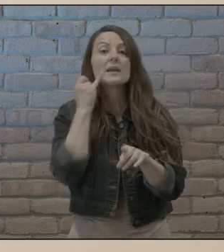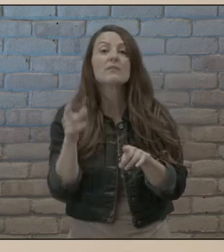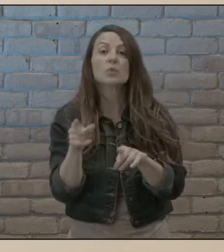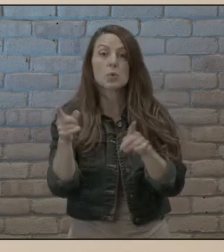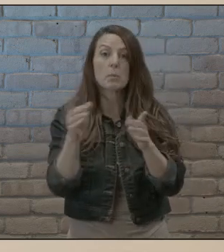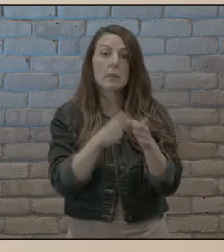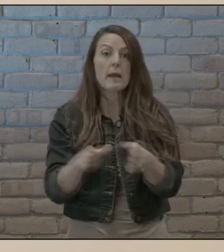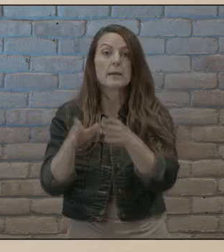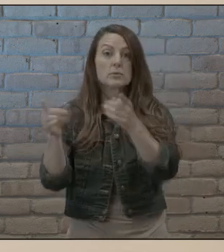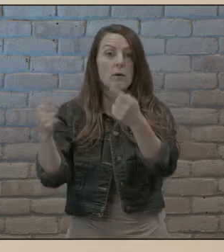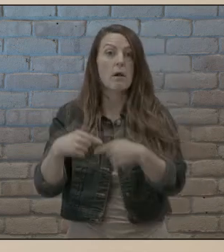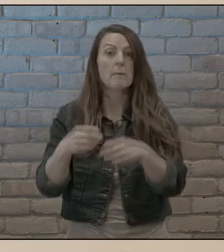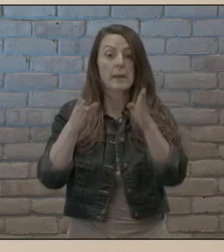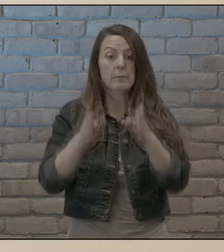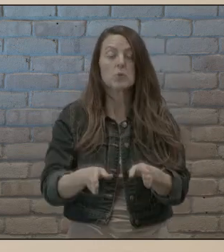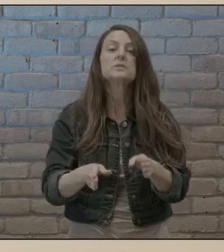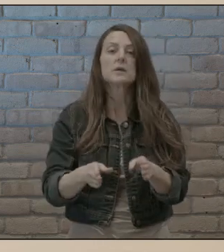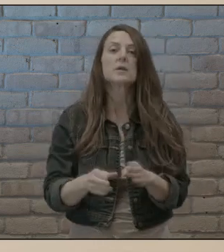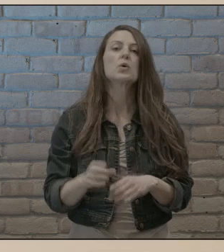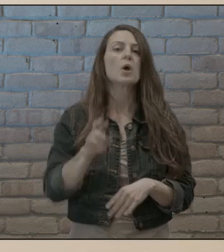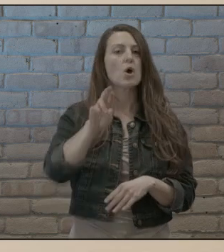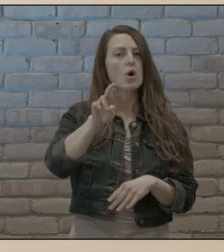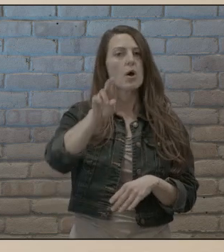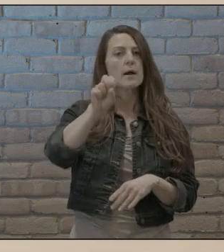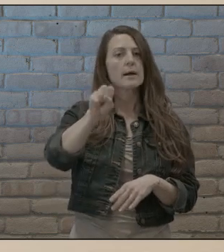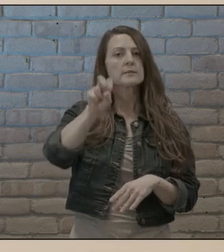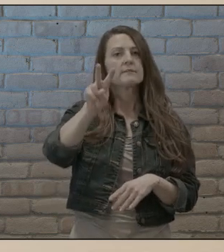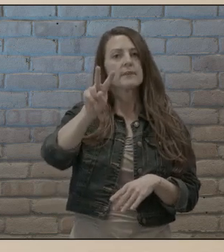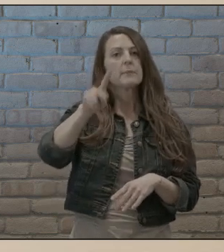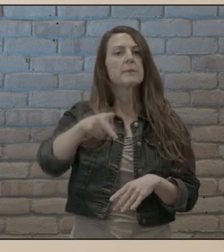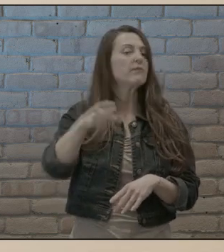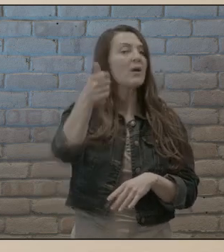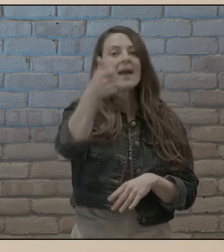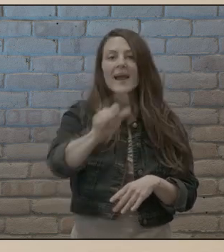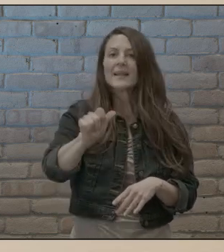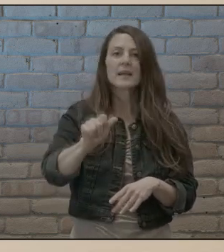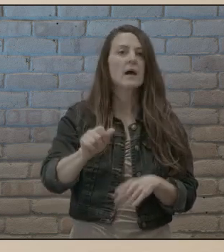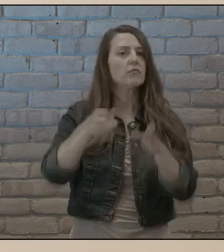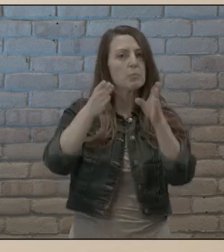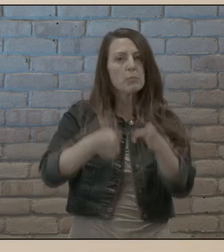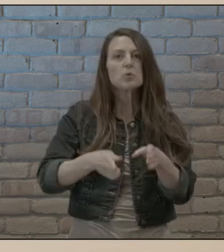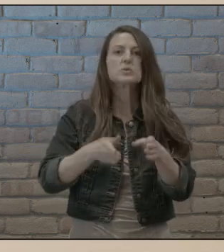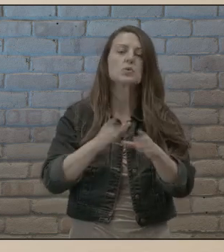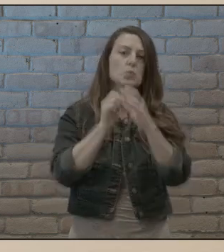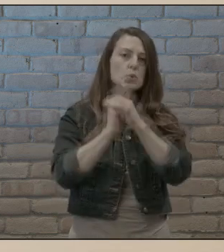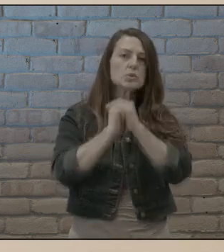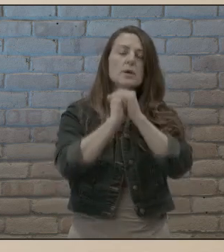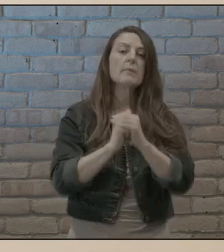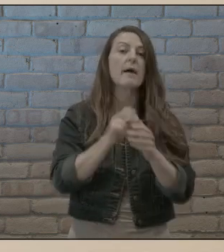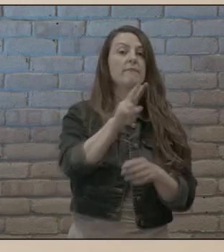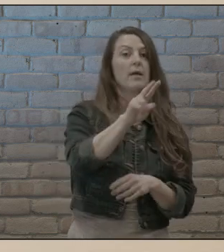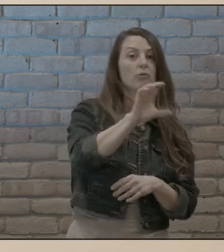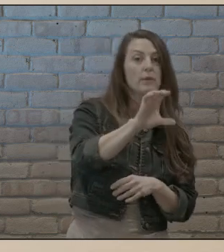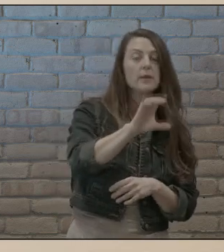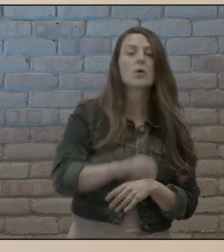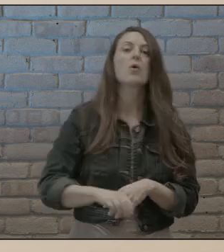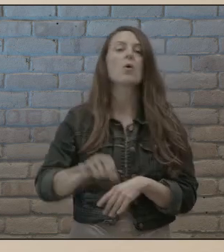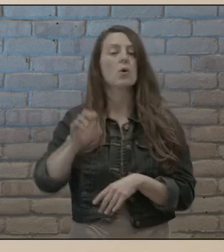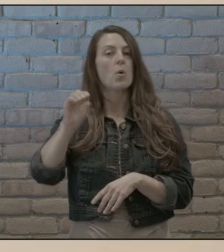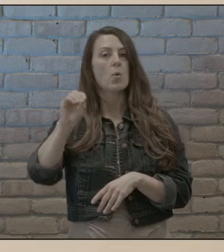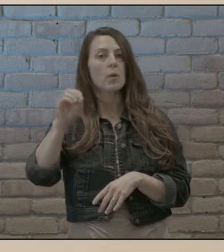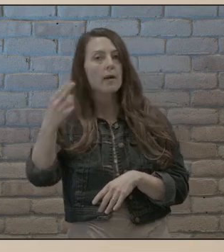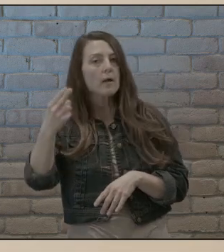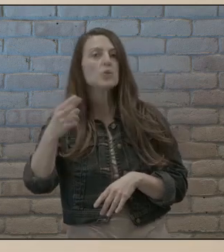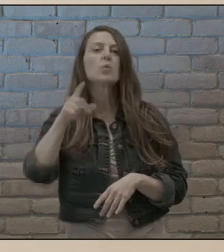person, RSVP for any of our in-person worship services at our Valley Creek or Oak Hill campuses. You need to RSVP